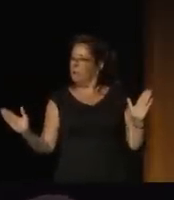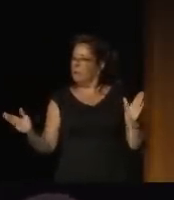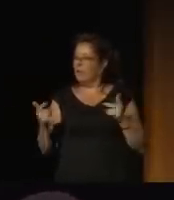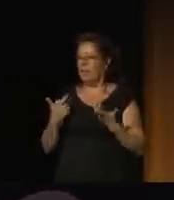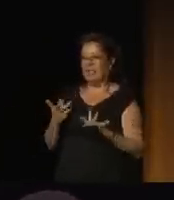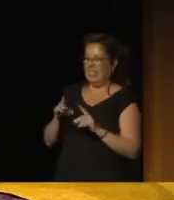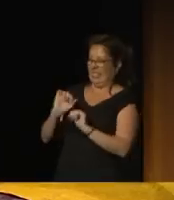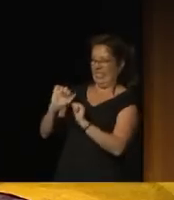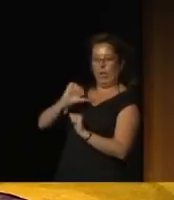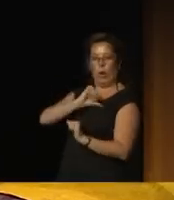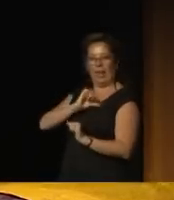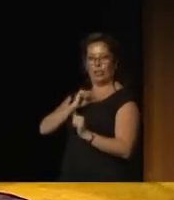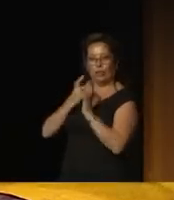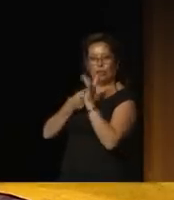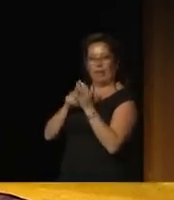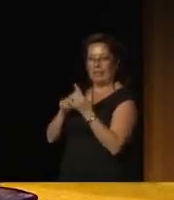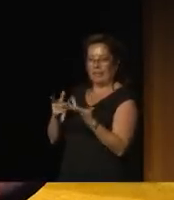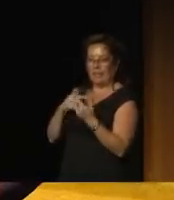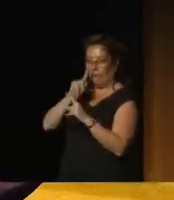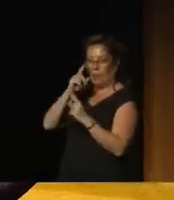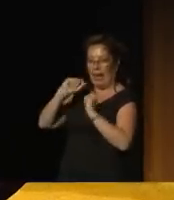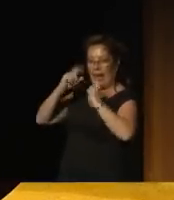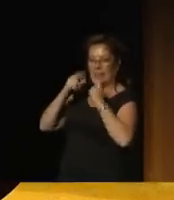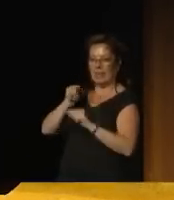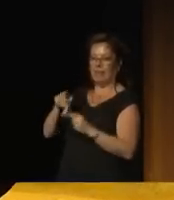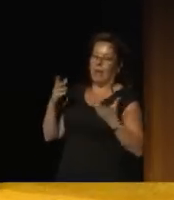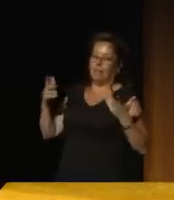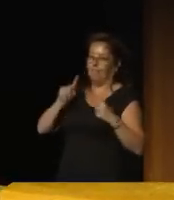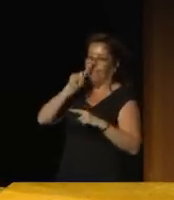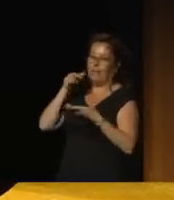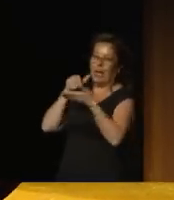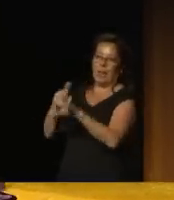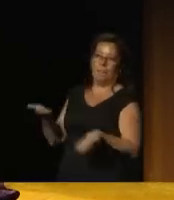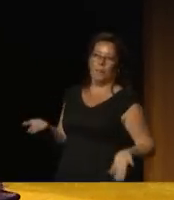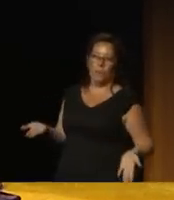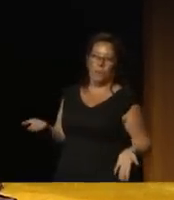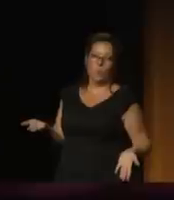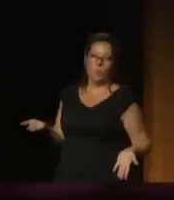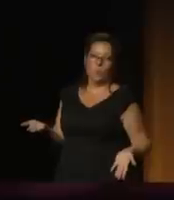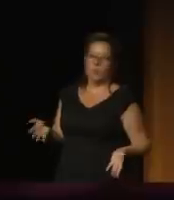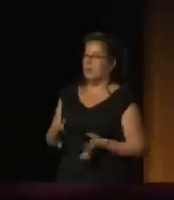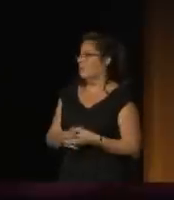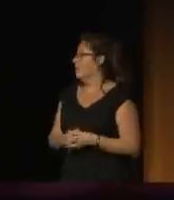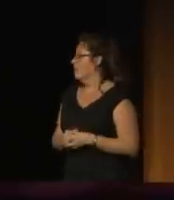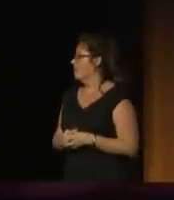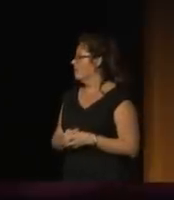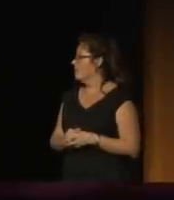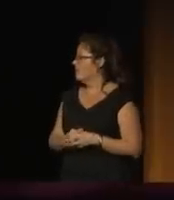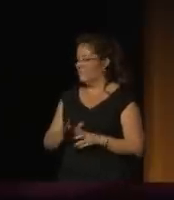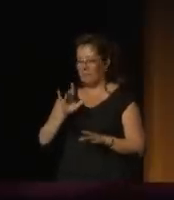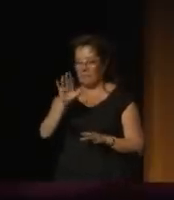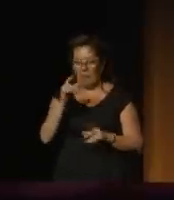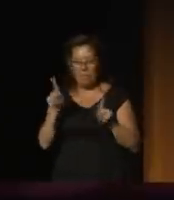help you. But that's because they're stupid. Yeah. Why is this not coming up? It's not complicated. Can I just... Yes. Sorry. I mean, also, to add